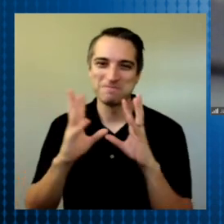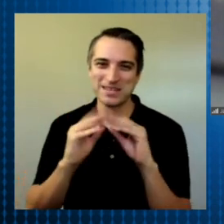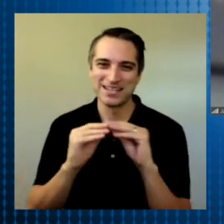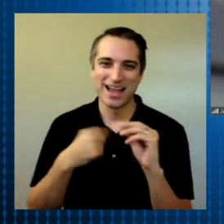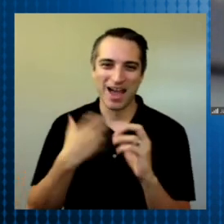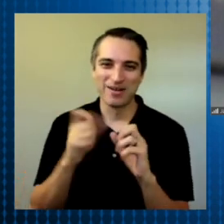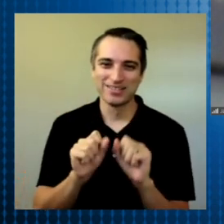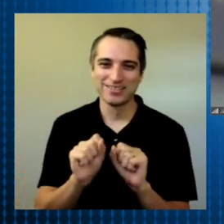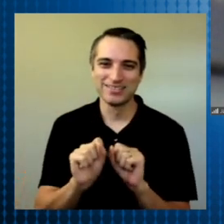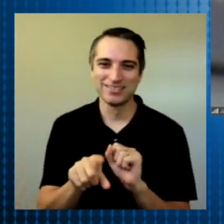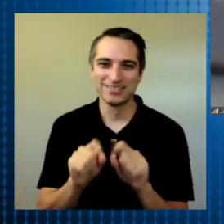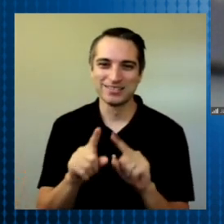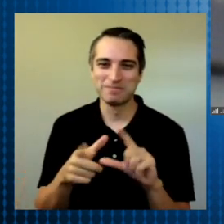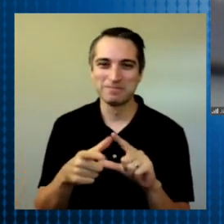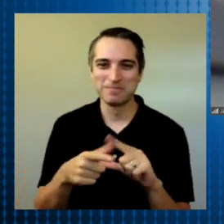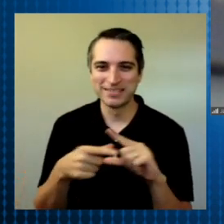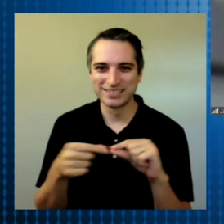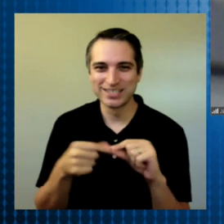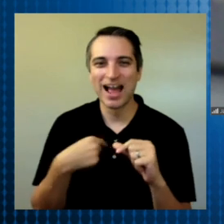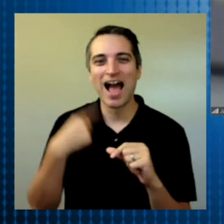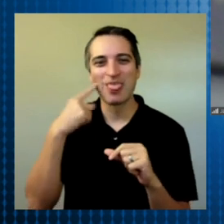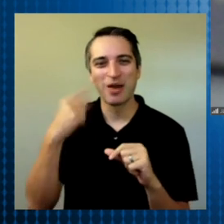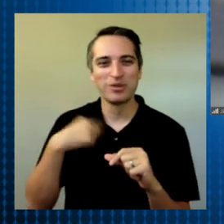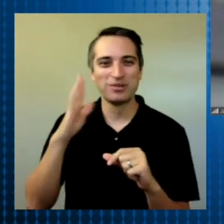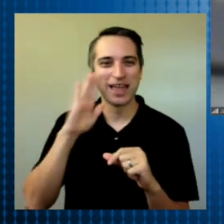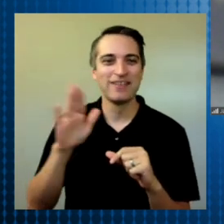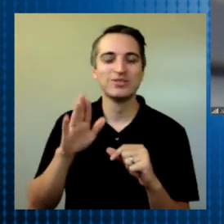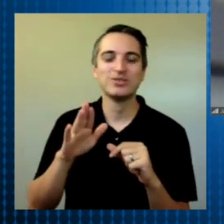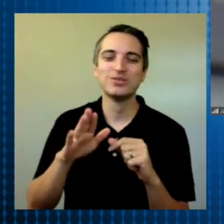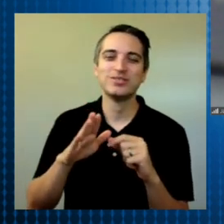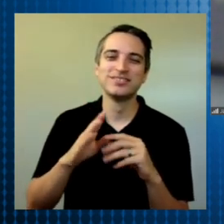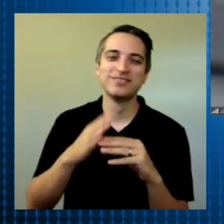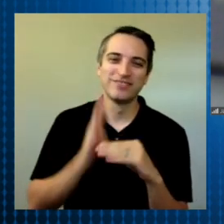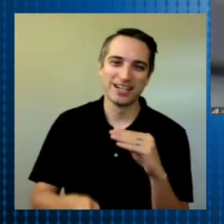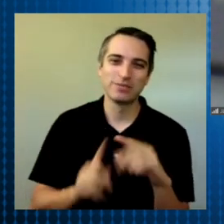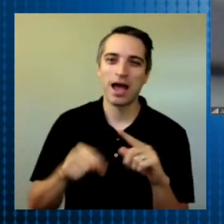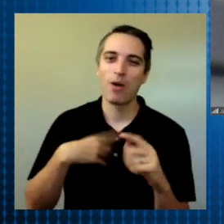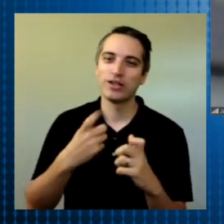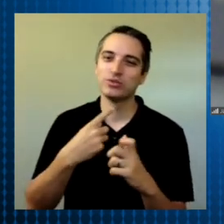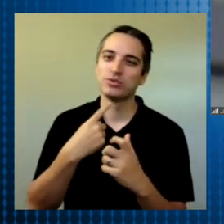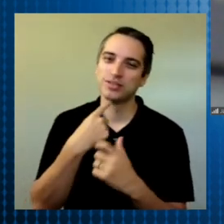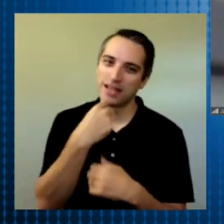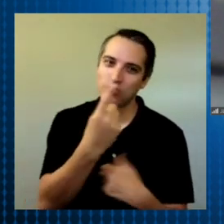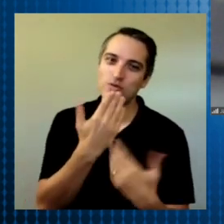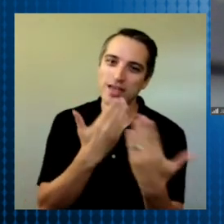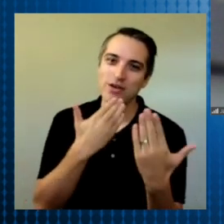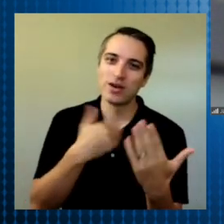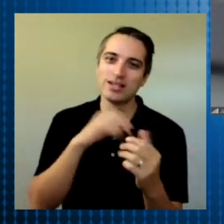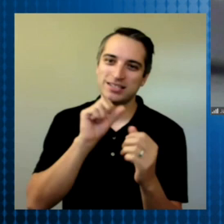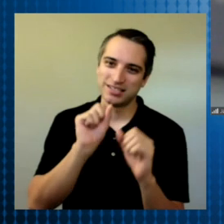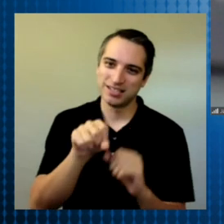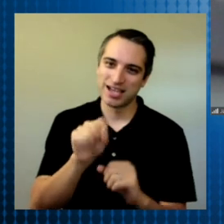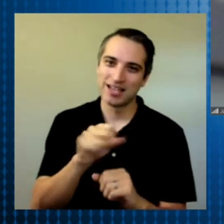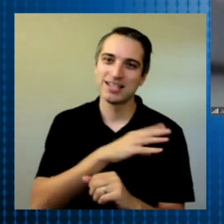couple messages because I thought I was going to have to leave before we wrapped all the way. But I just wanted to make sure I express my thanks. And I definitely do want to connect with